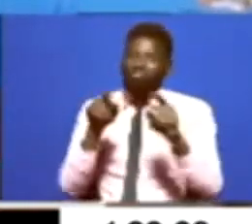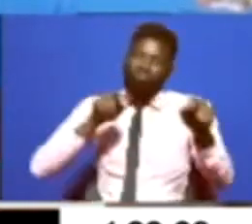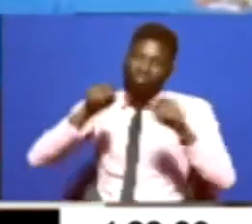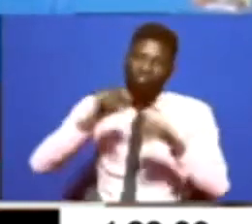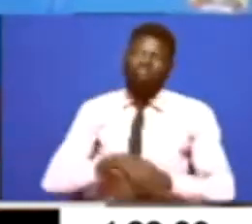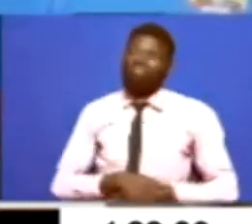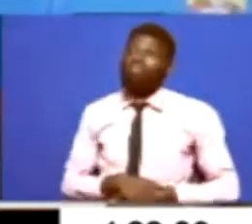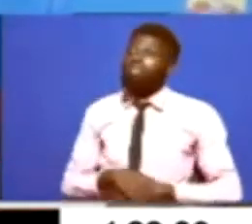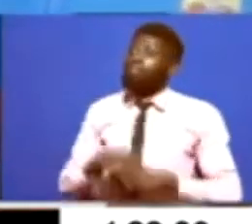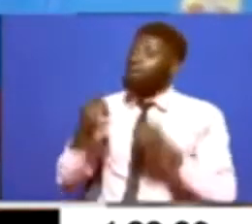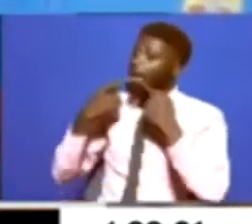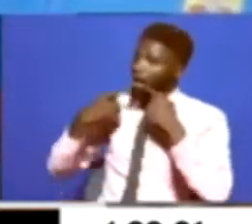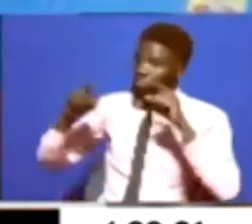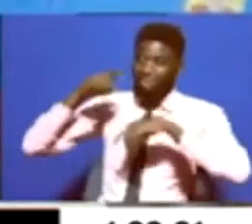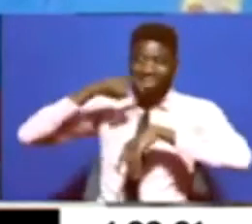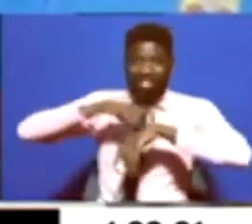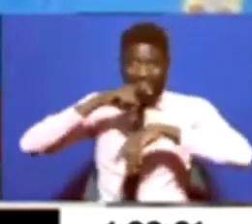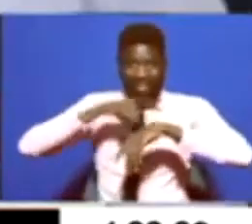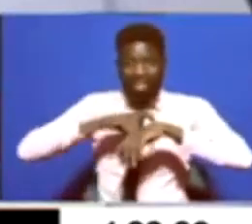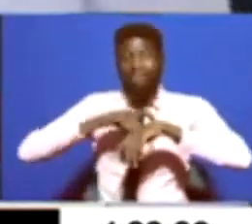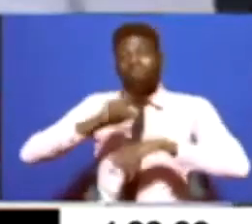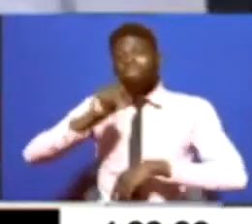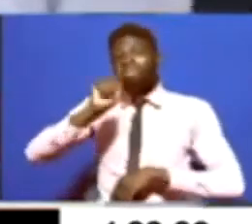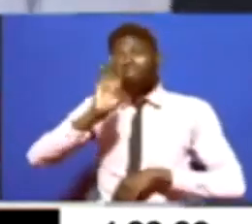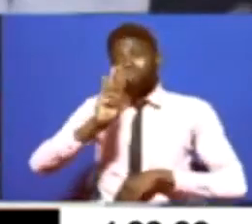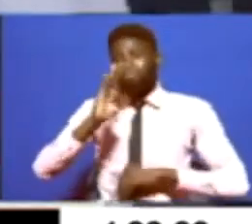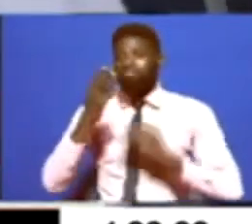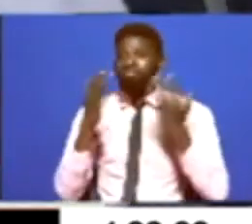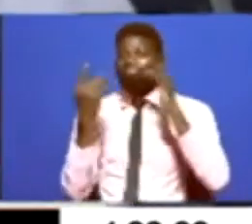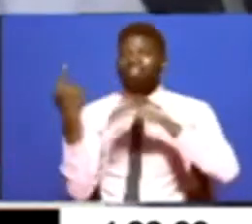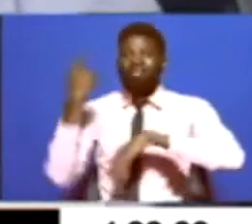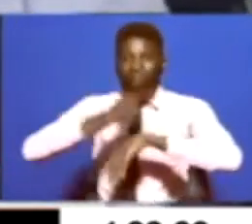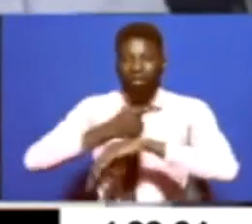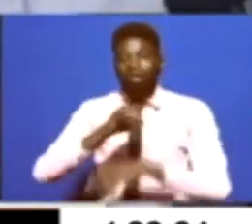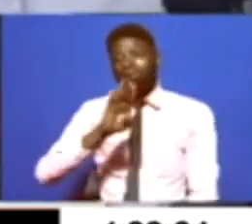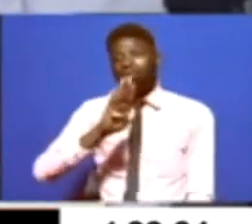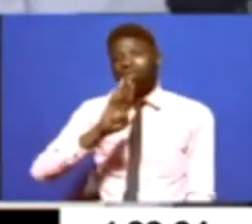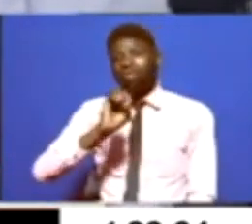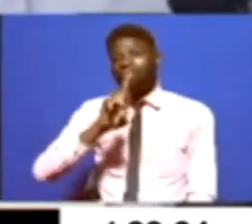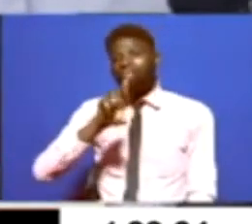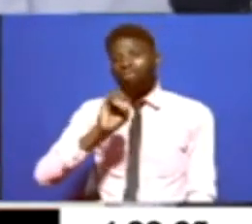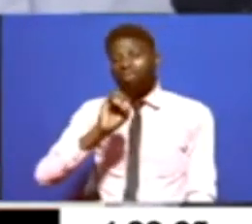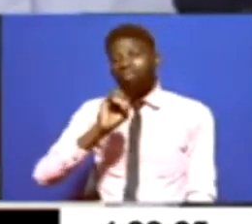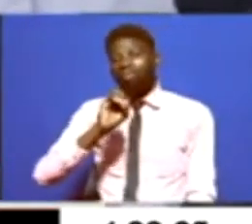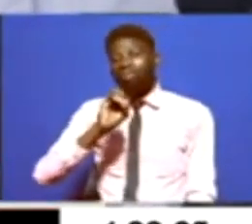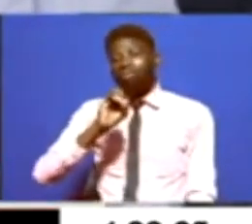celebrations to mark the World Tuberculosis Day at Boro Market. For Lunchtime News, I am Brian Mwindi.